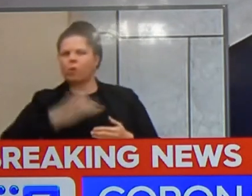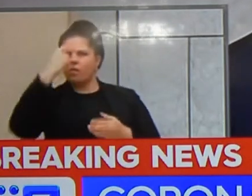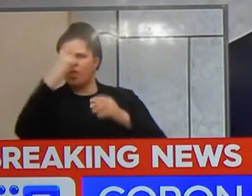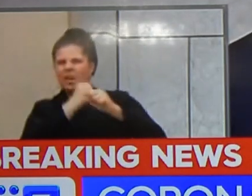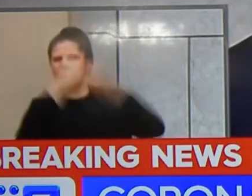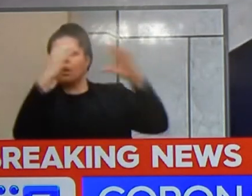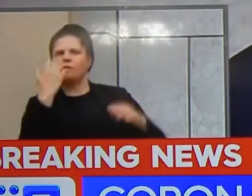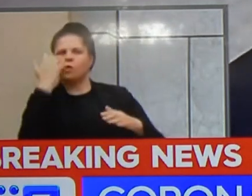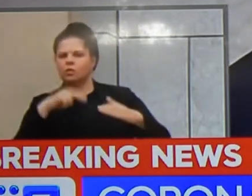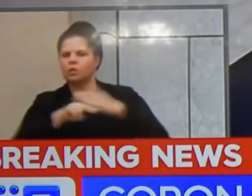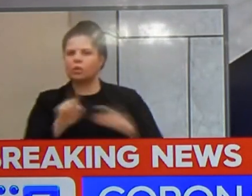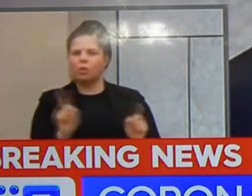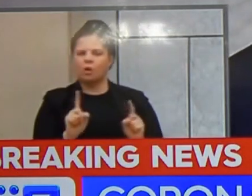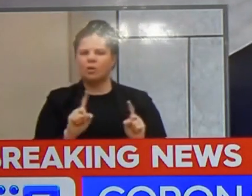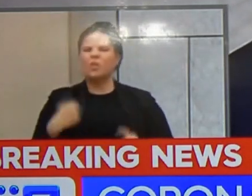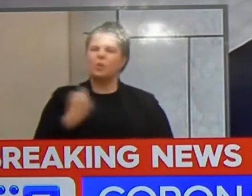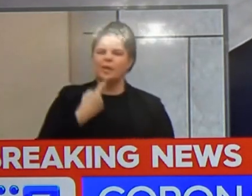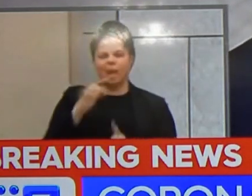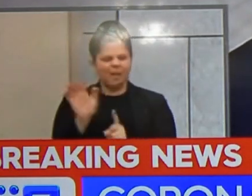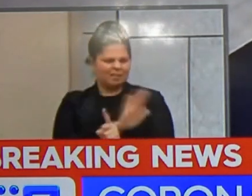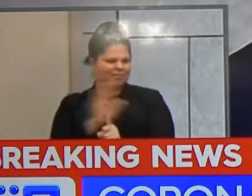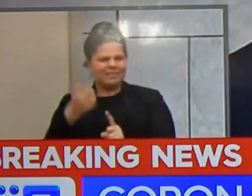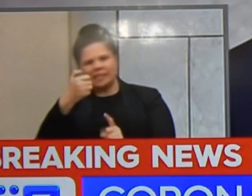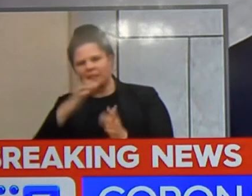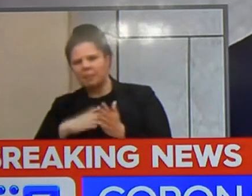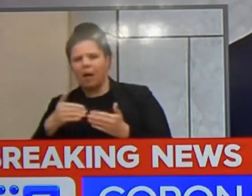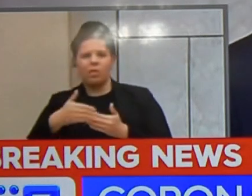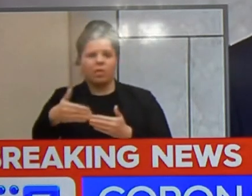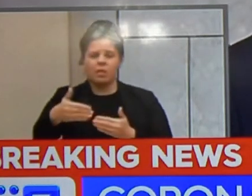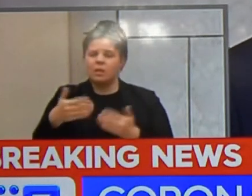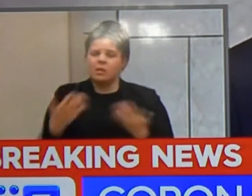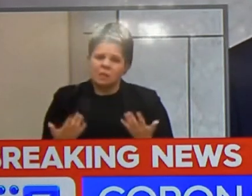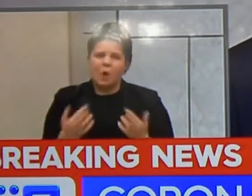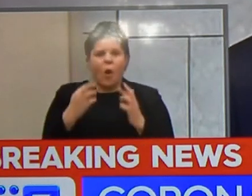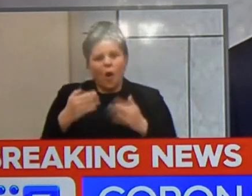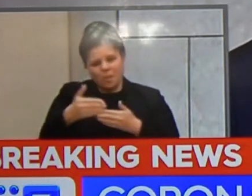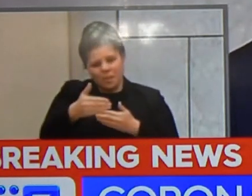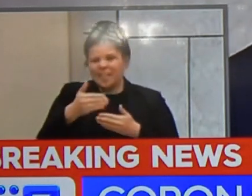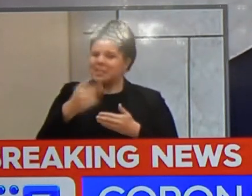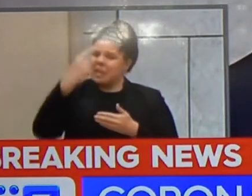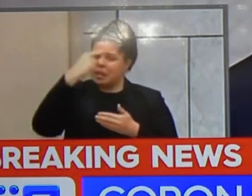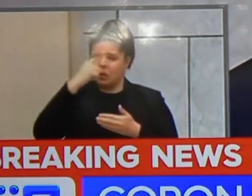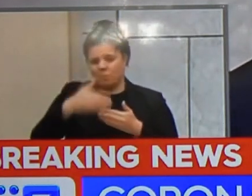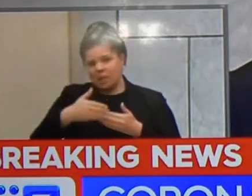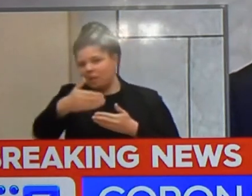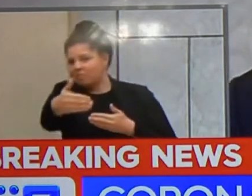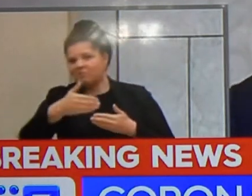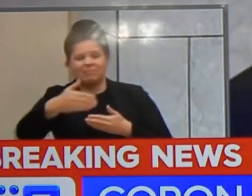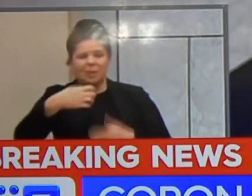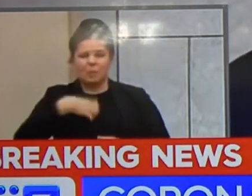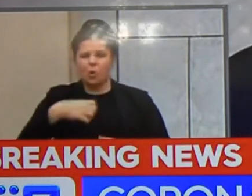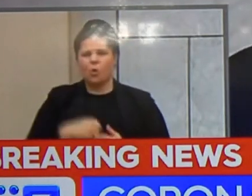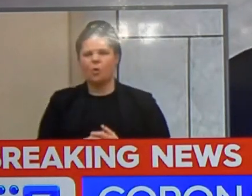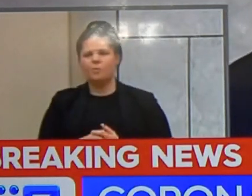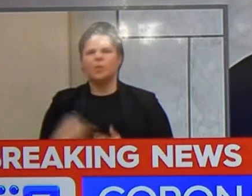true. They're not a guarantee. It could be longer. We pray it's shorter. But a 6-month period should give